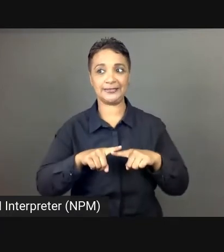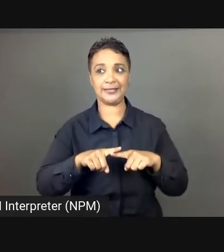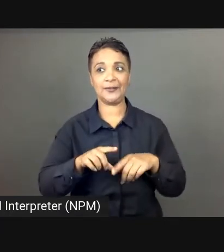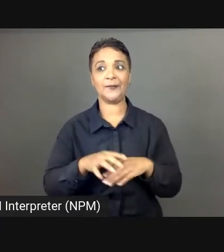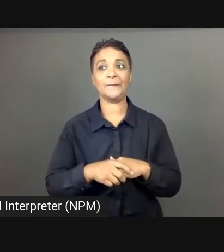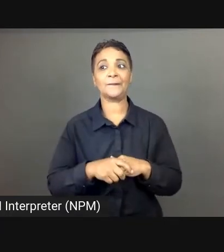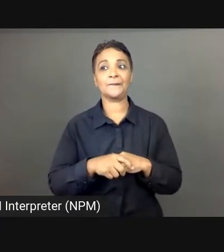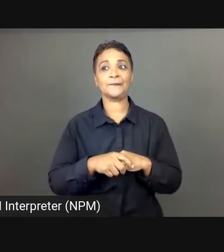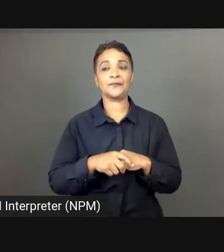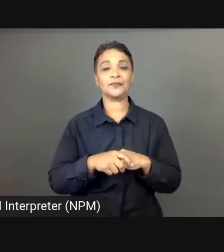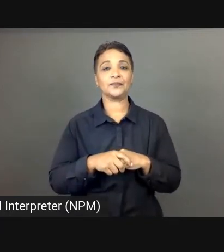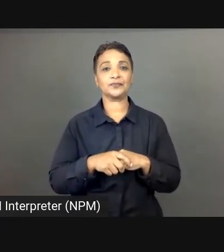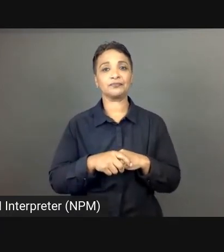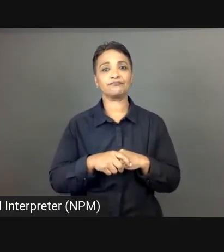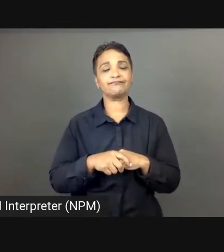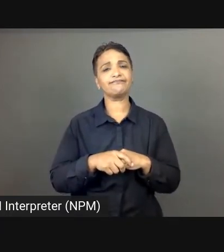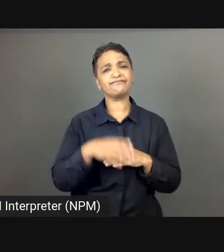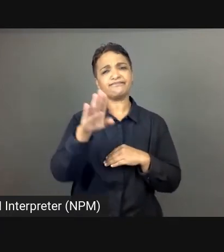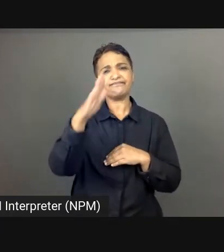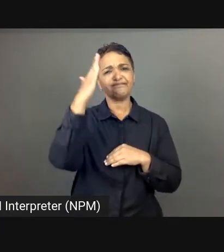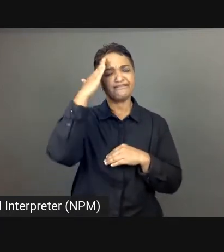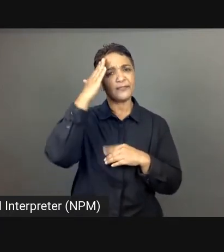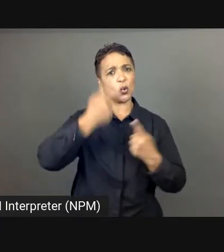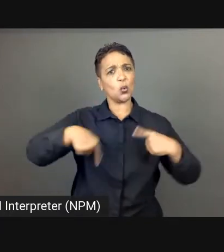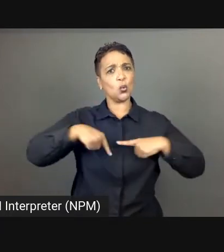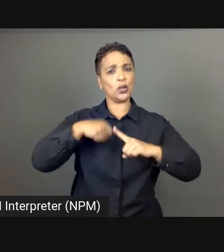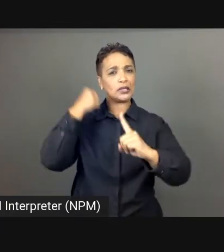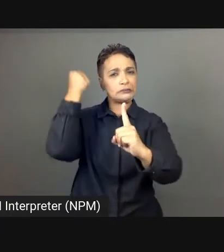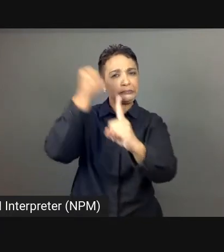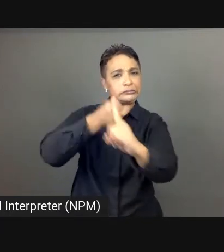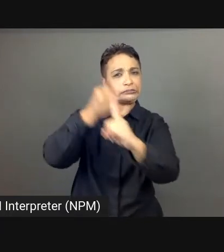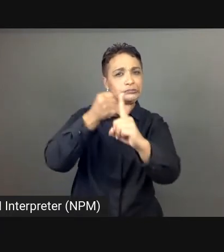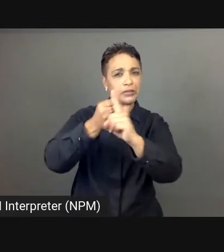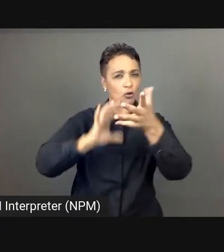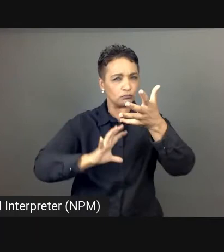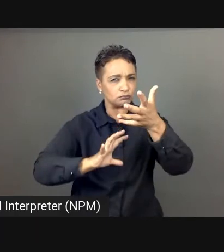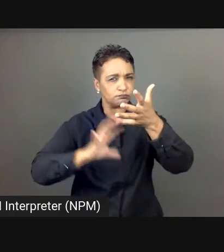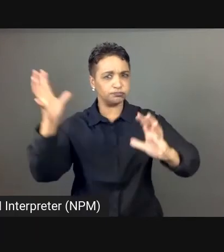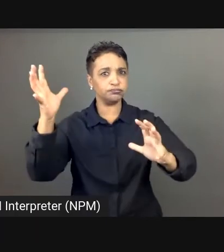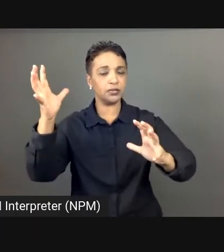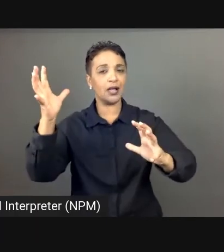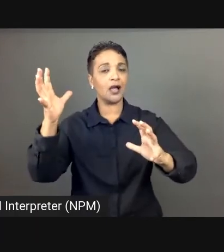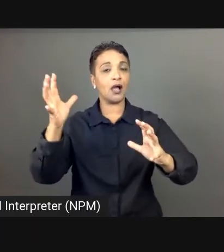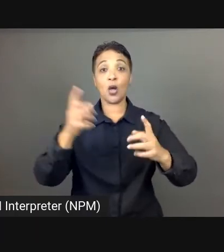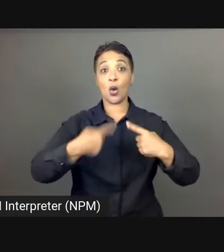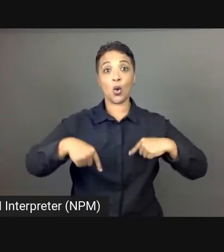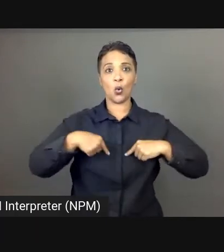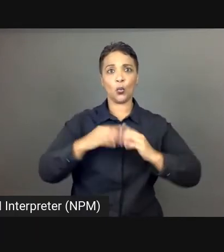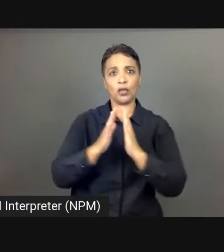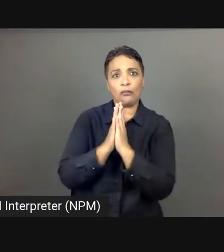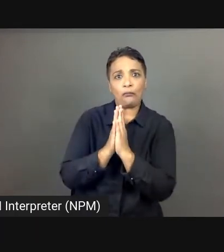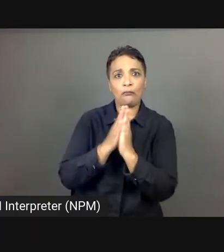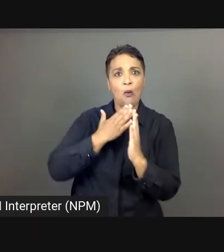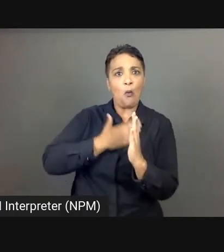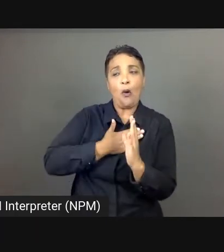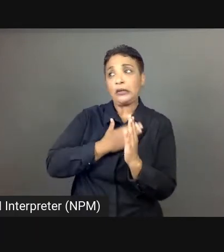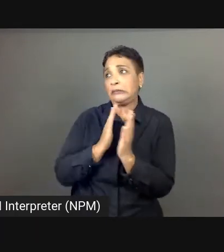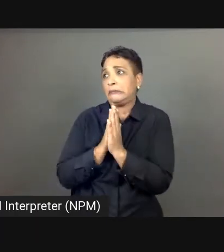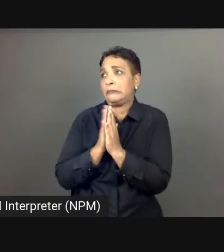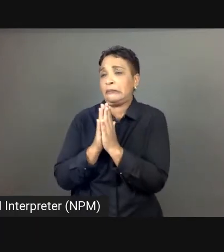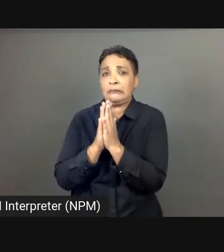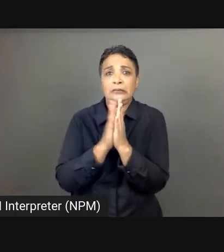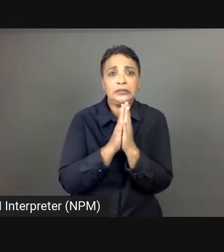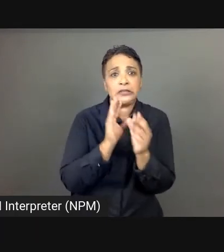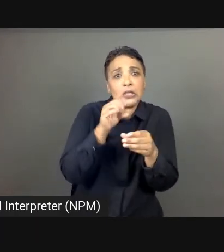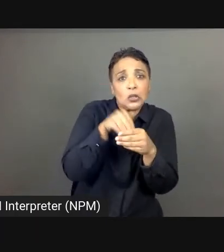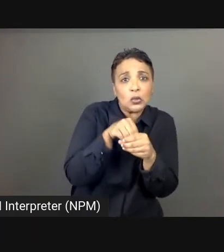without realizing how radical it actually is. It's not just calling for people to be included within a cluster